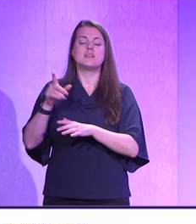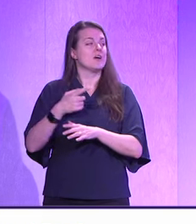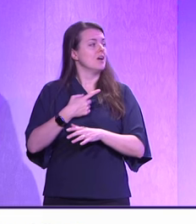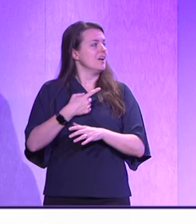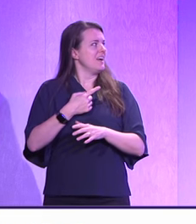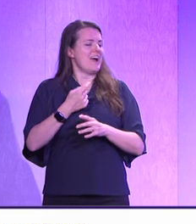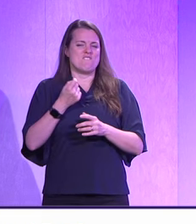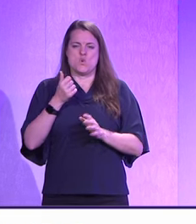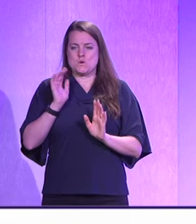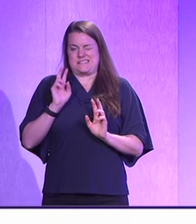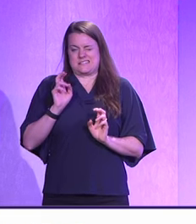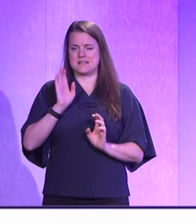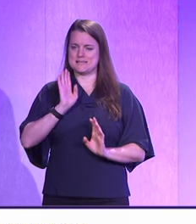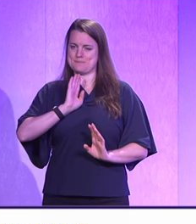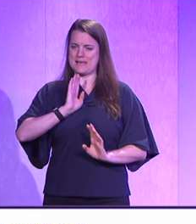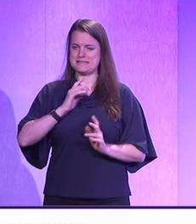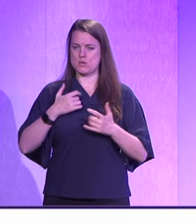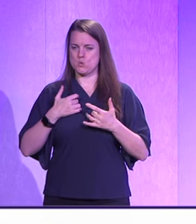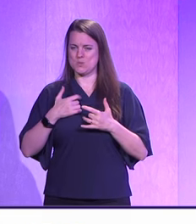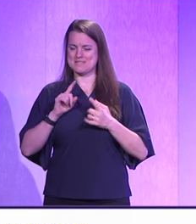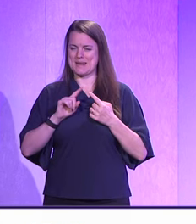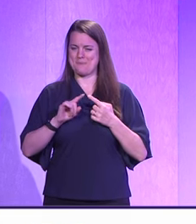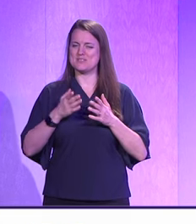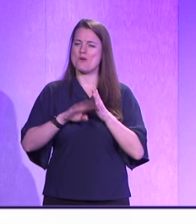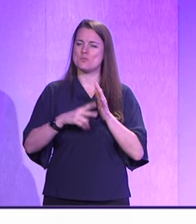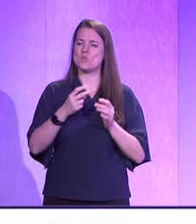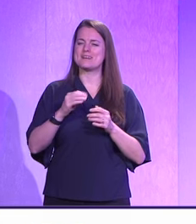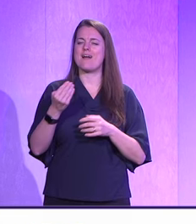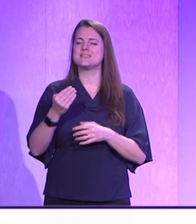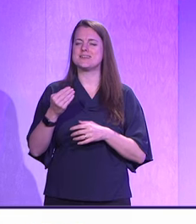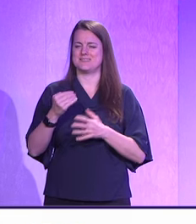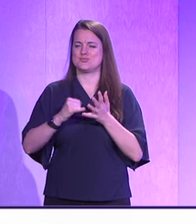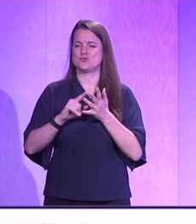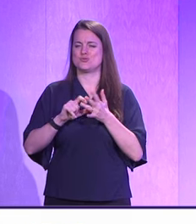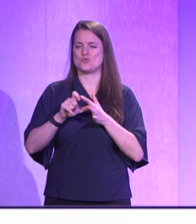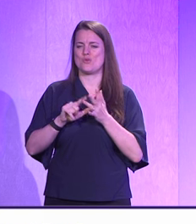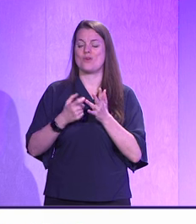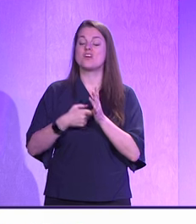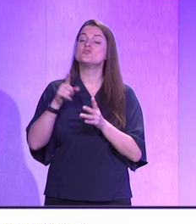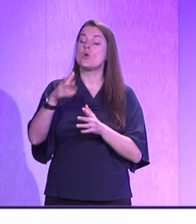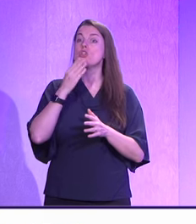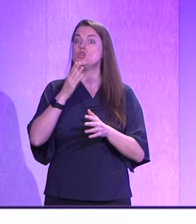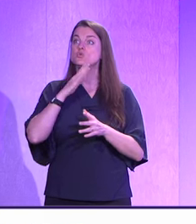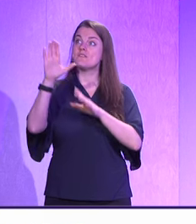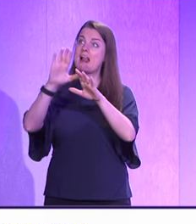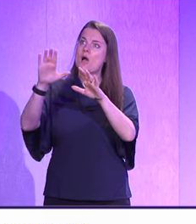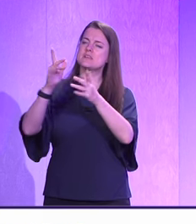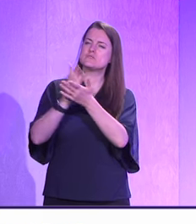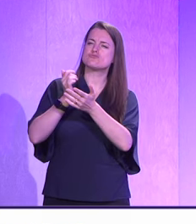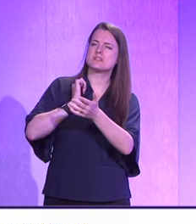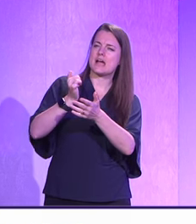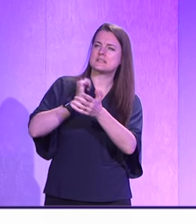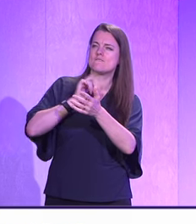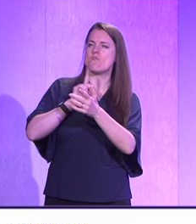Here's a few spicy statements from the 2019 Google State of DevOps report. The use of cloud is predictive of software